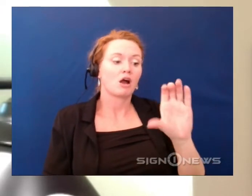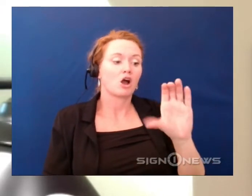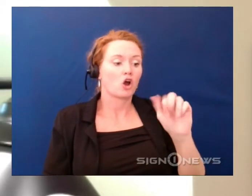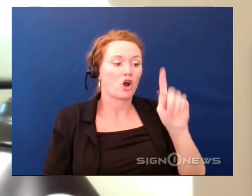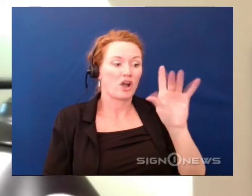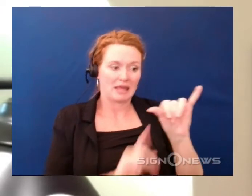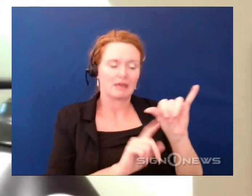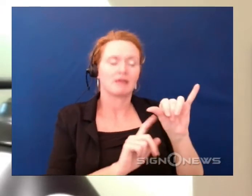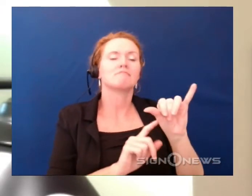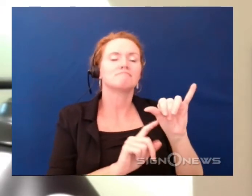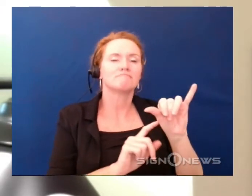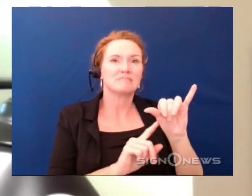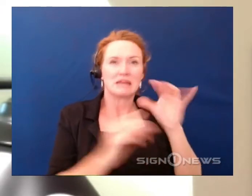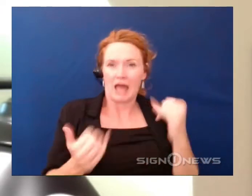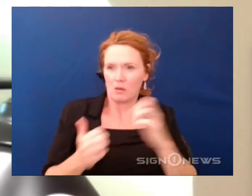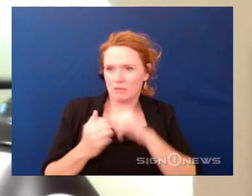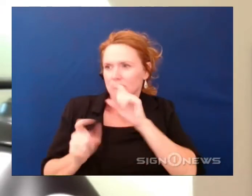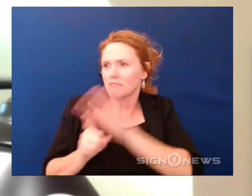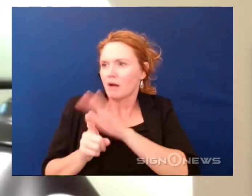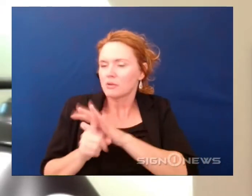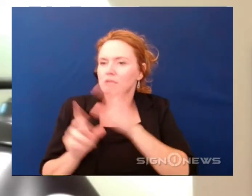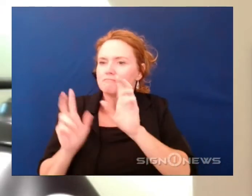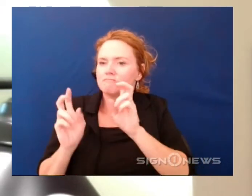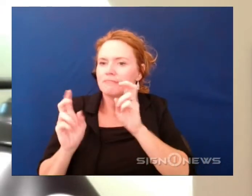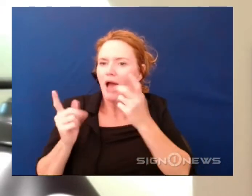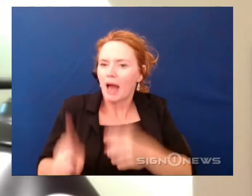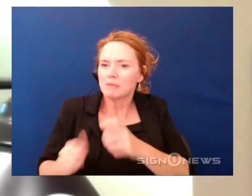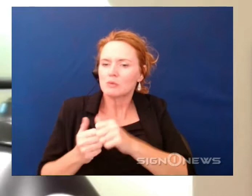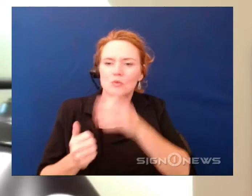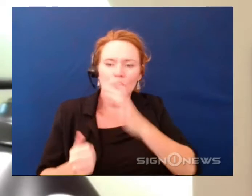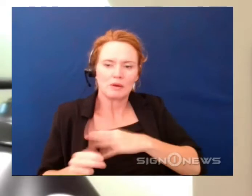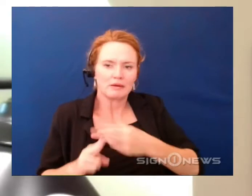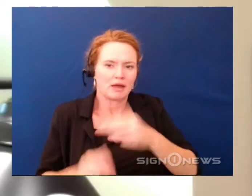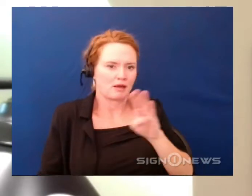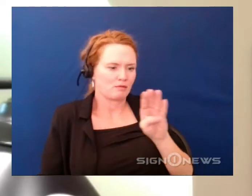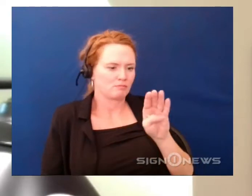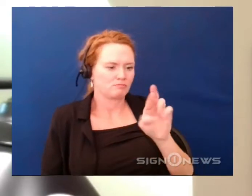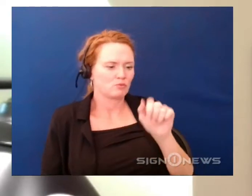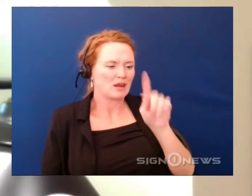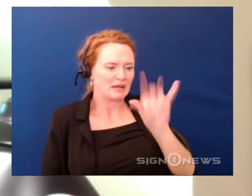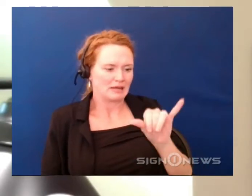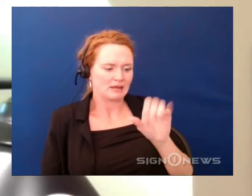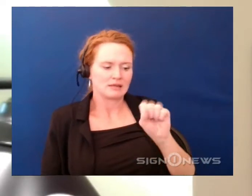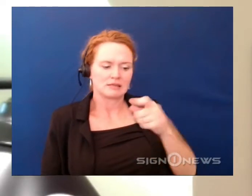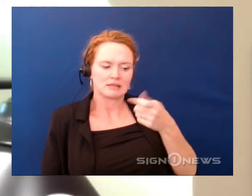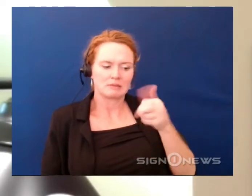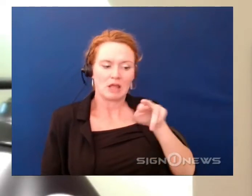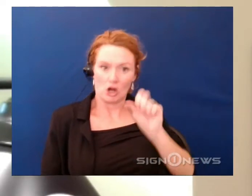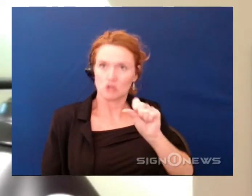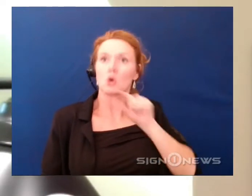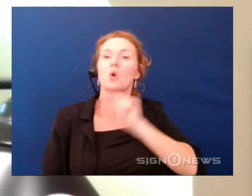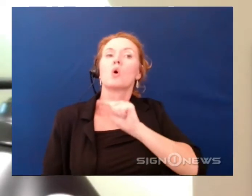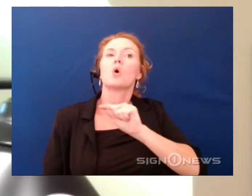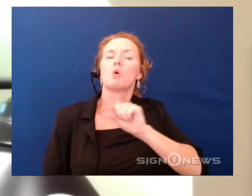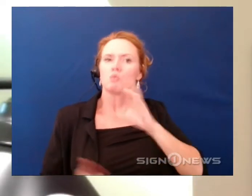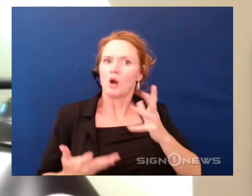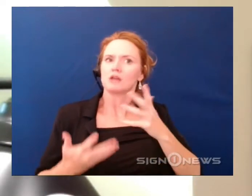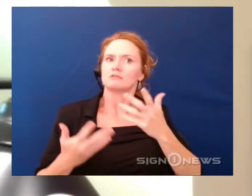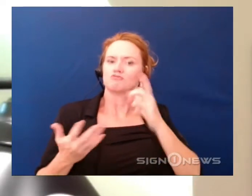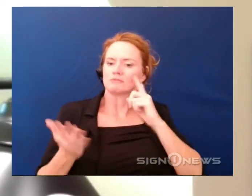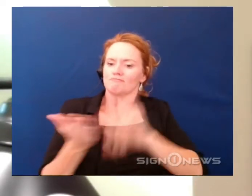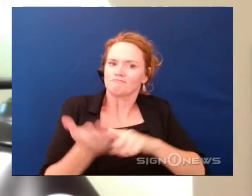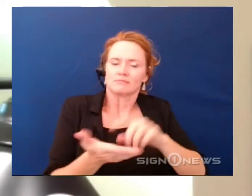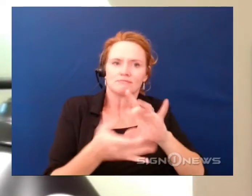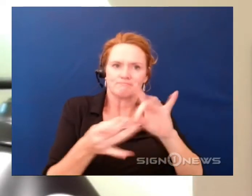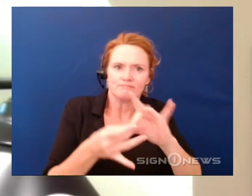prompted us to get moving on this. And this is very timely, as it turns out, because just yesterday, Communication First joined 25